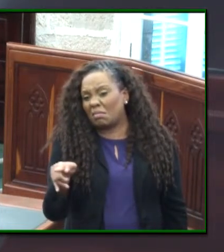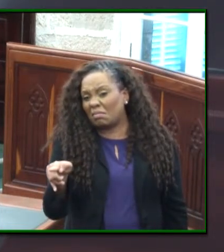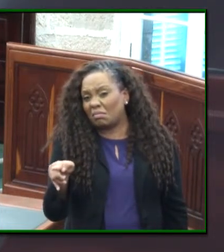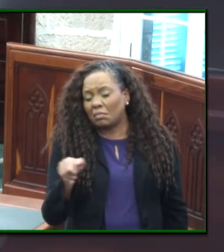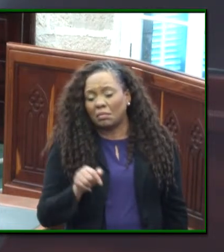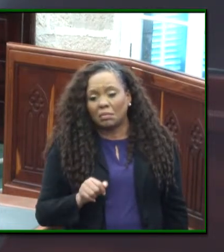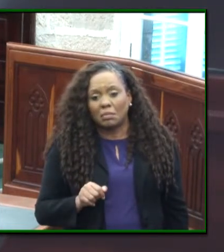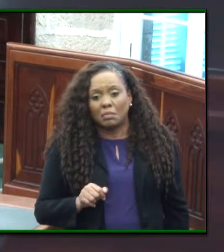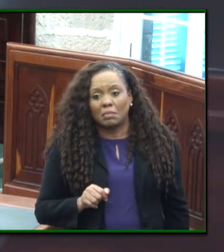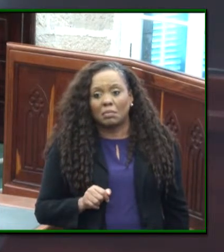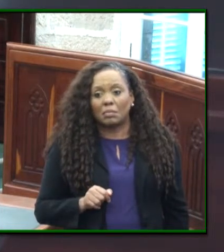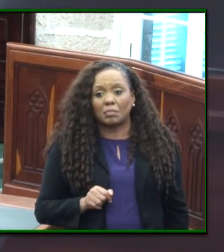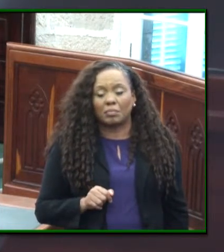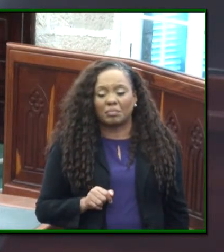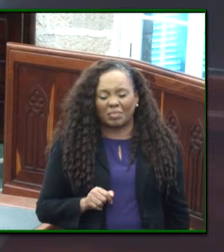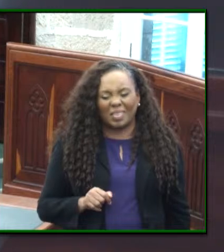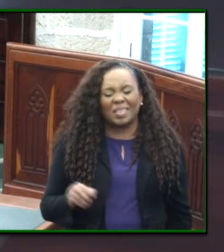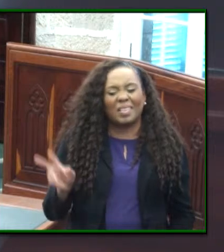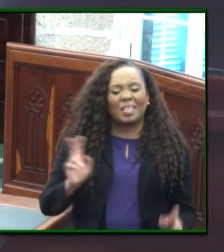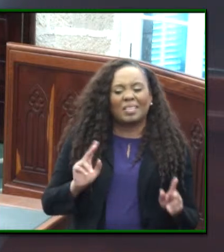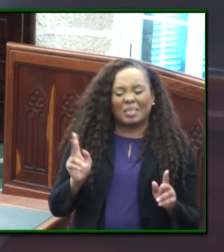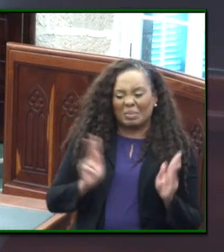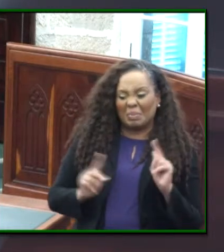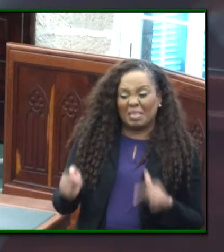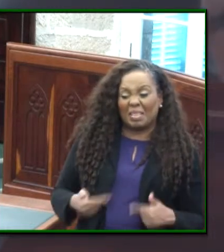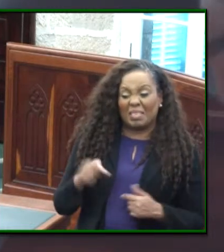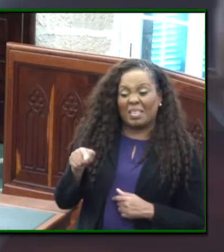willing to commit criminal offenses.